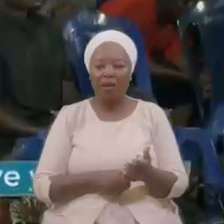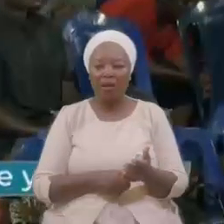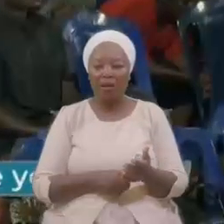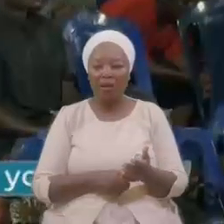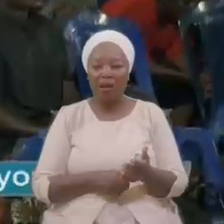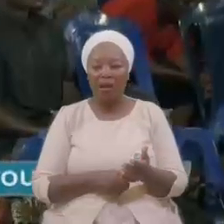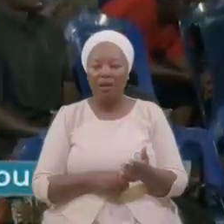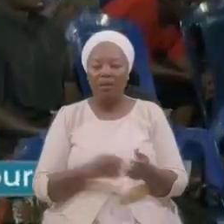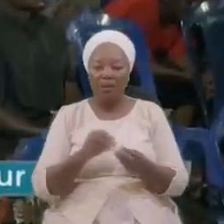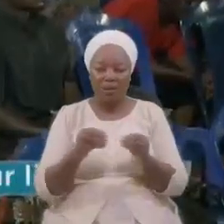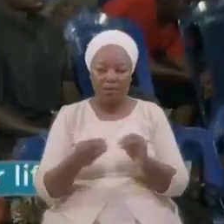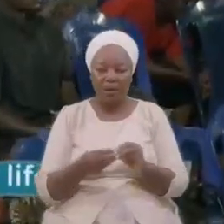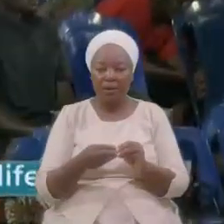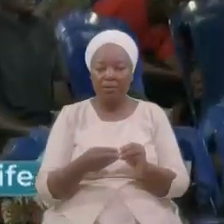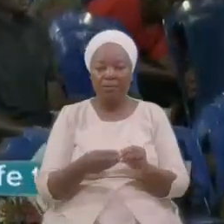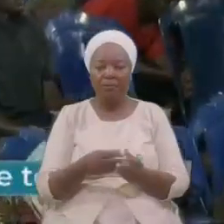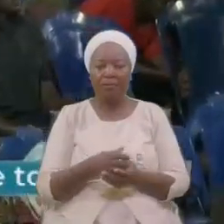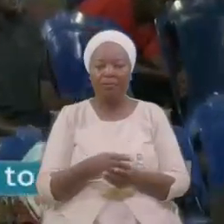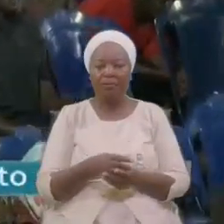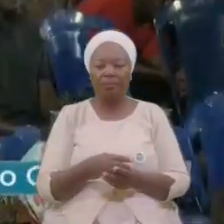this number,